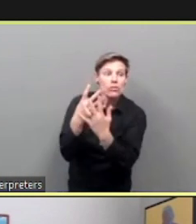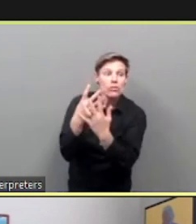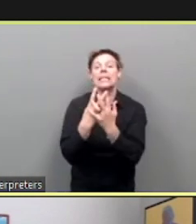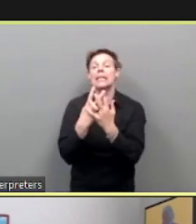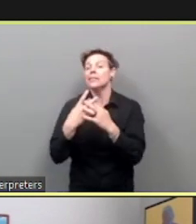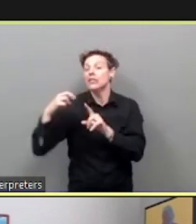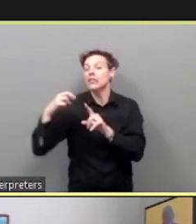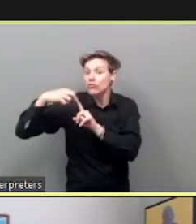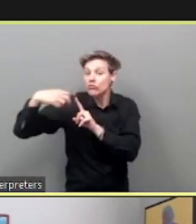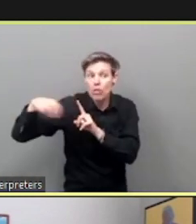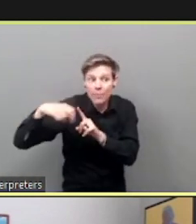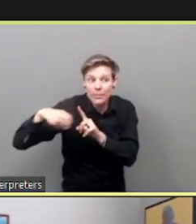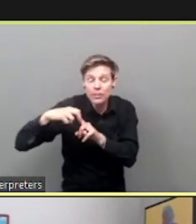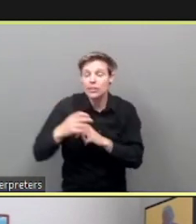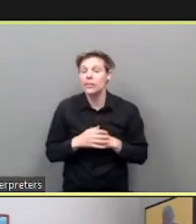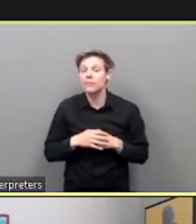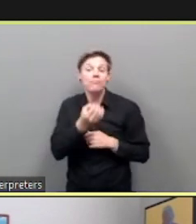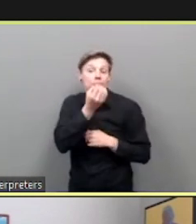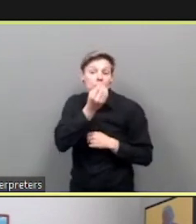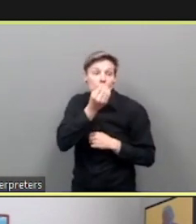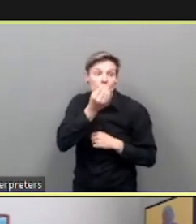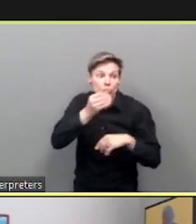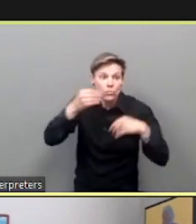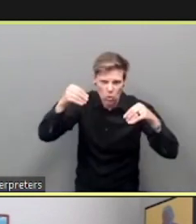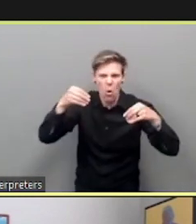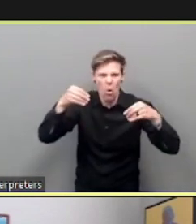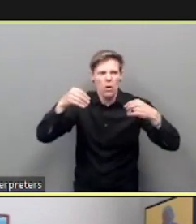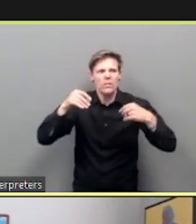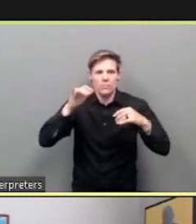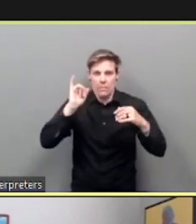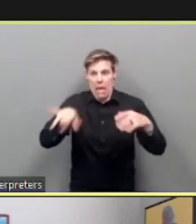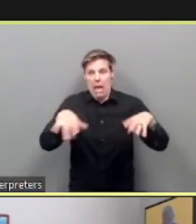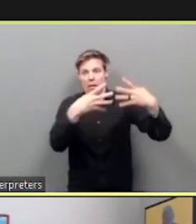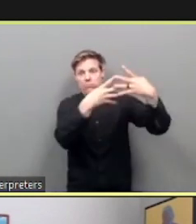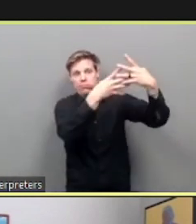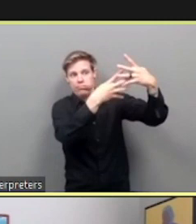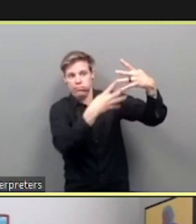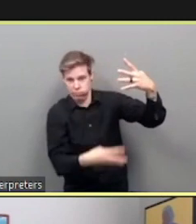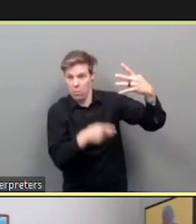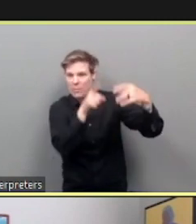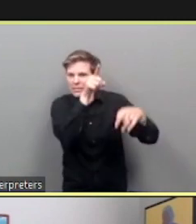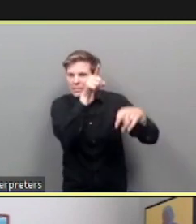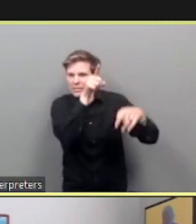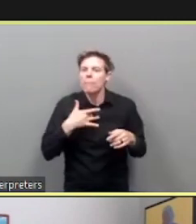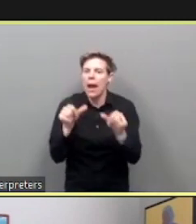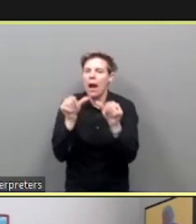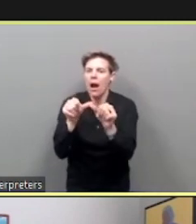store workers, basically people who are in contact a lot with the public. Next slide.